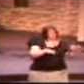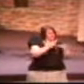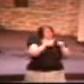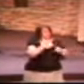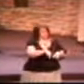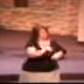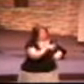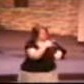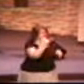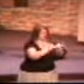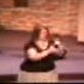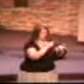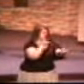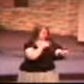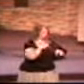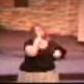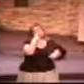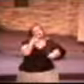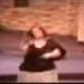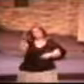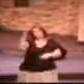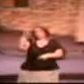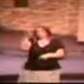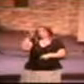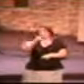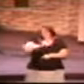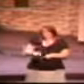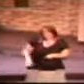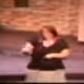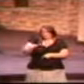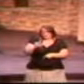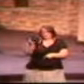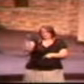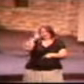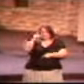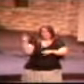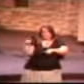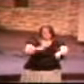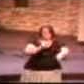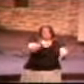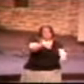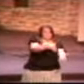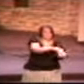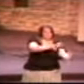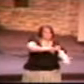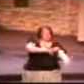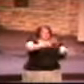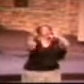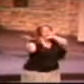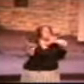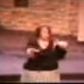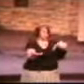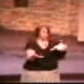because the kingdom of God can come in the midst of your mess and even in the midst of death